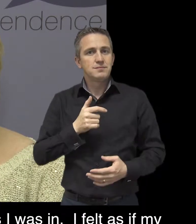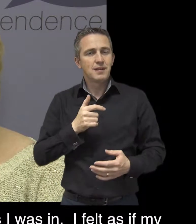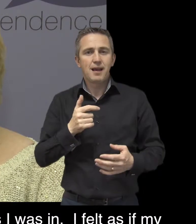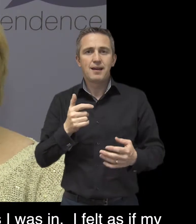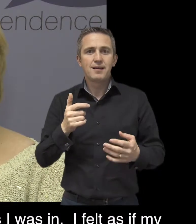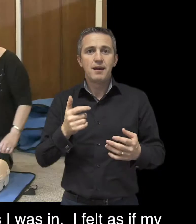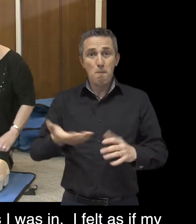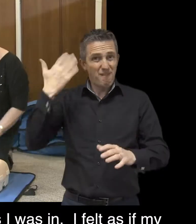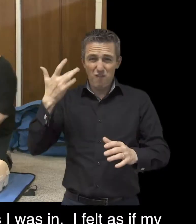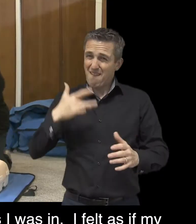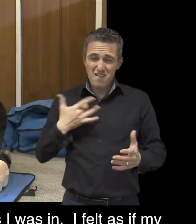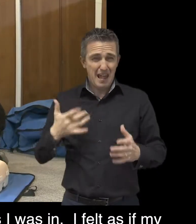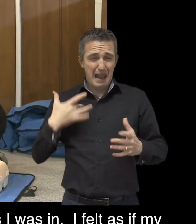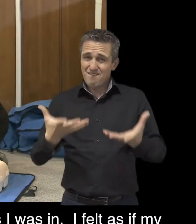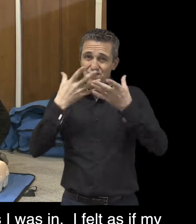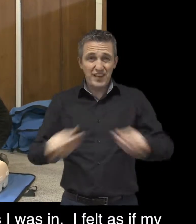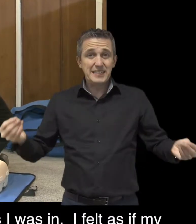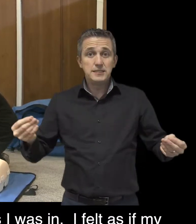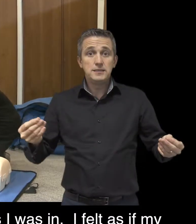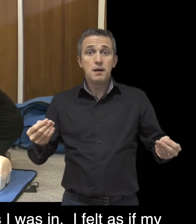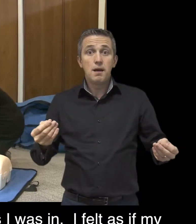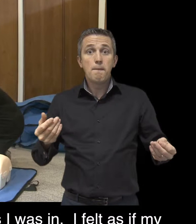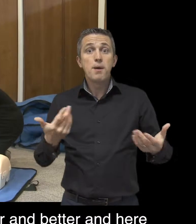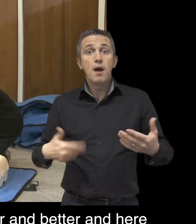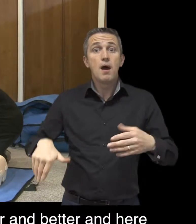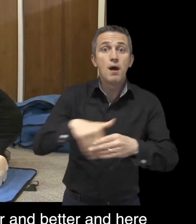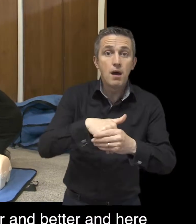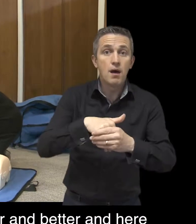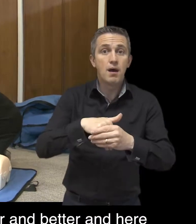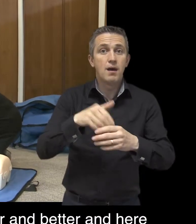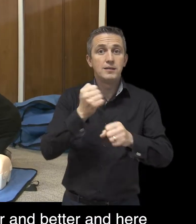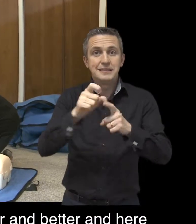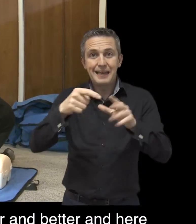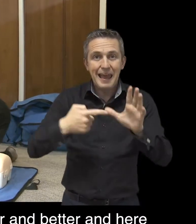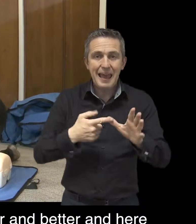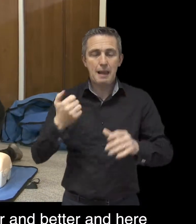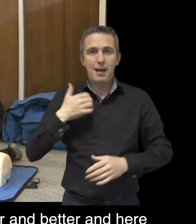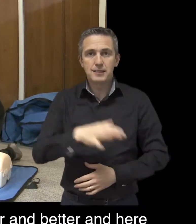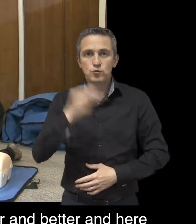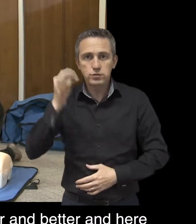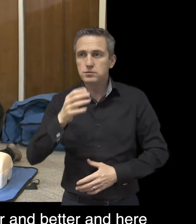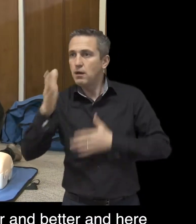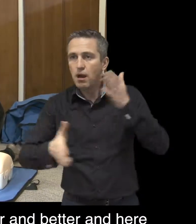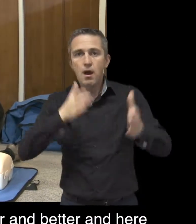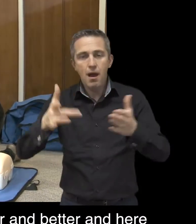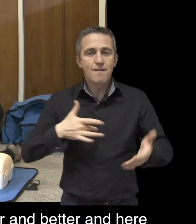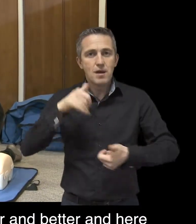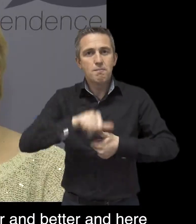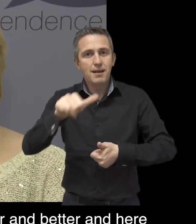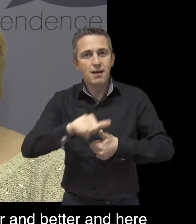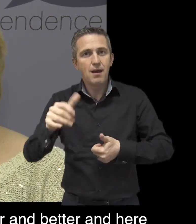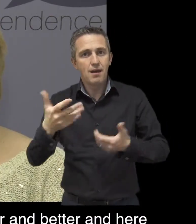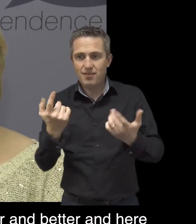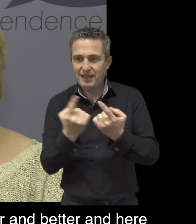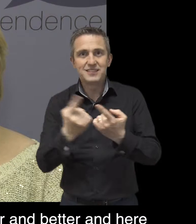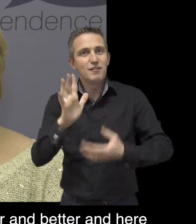I felt as if my life was over, and then we started doing these things and getting out and about, and I got better and better, and here I am